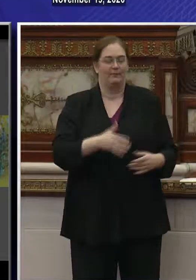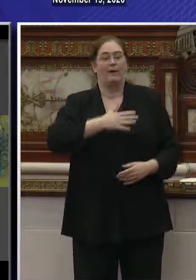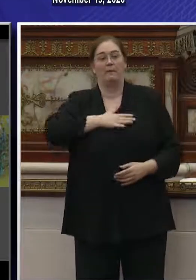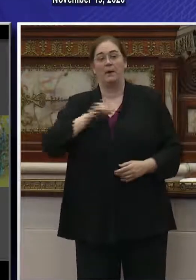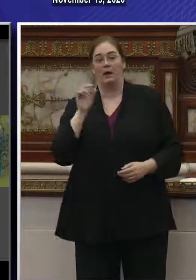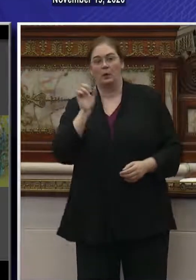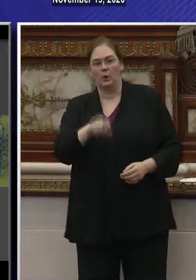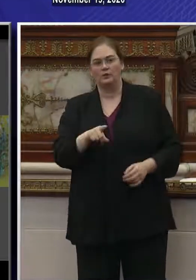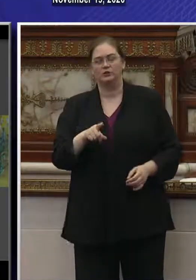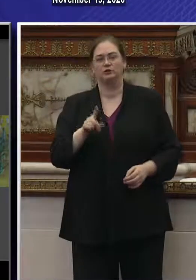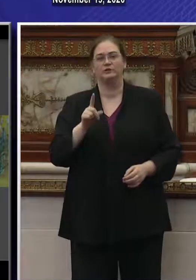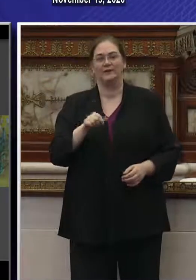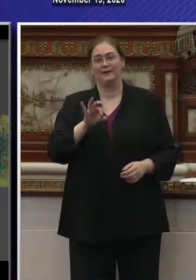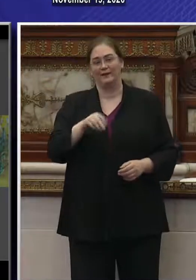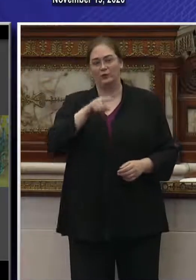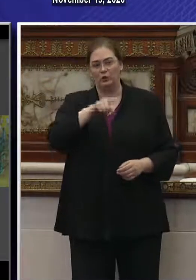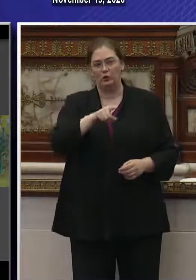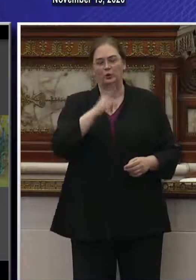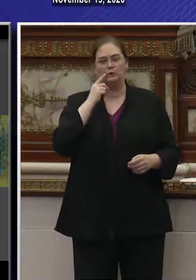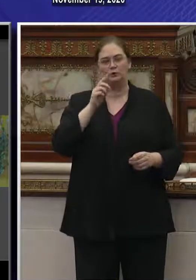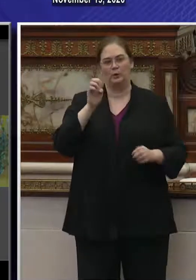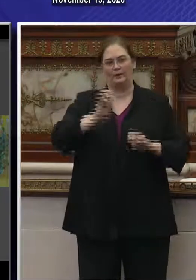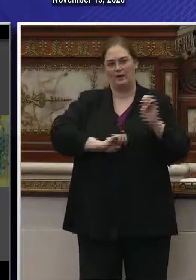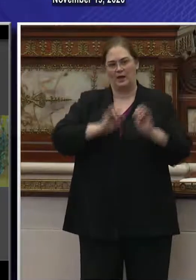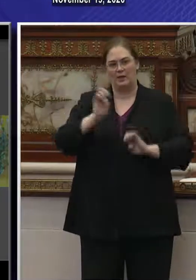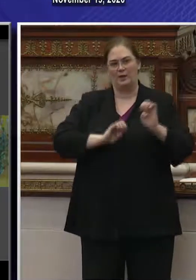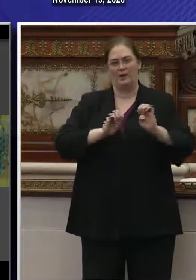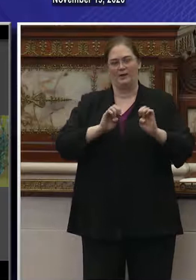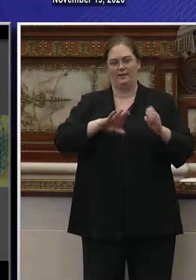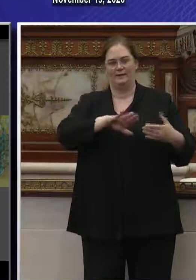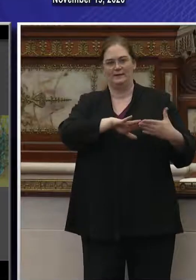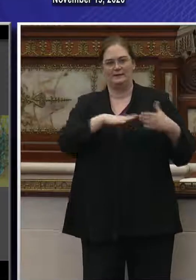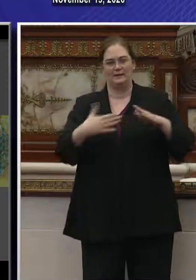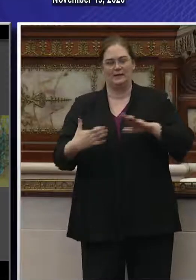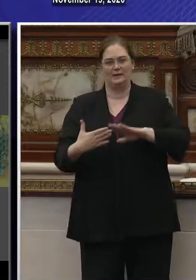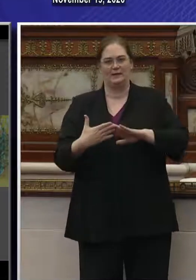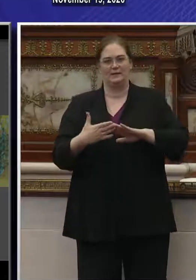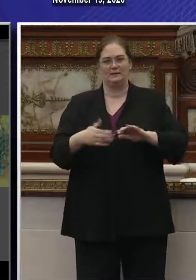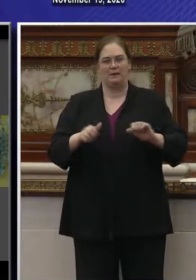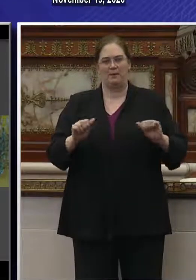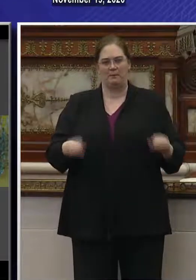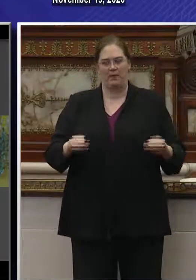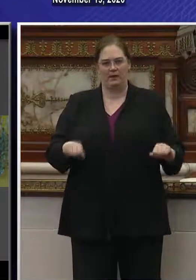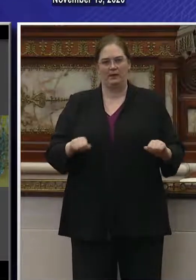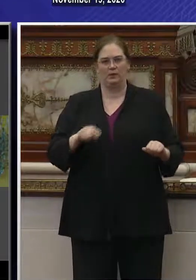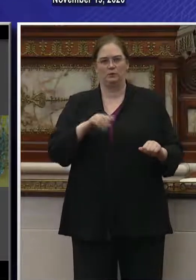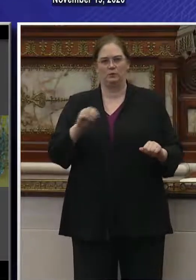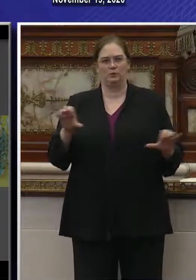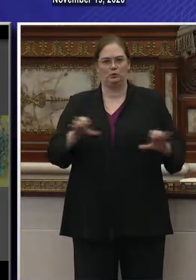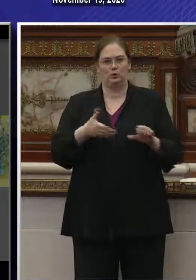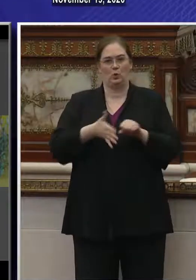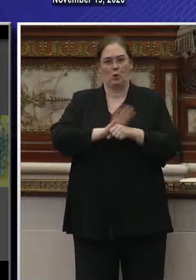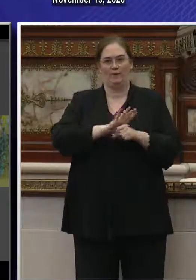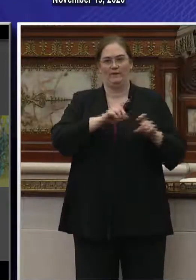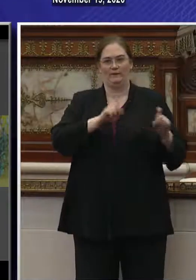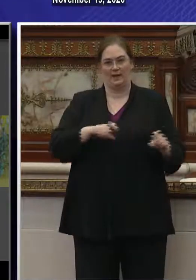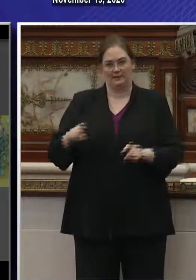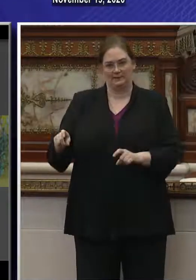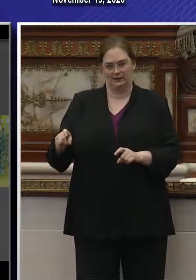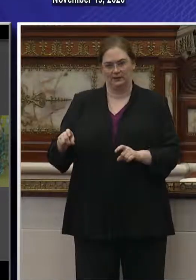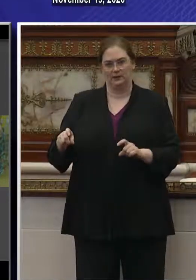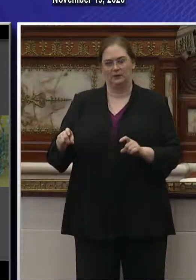is that if you were to evaluate the city's ability to do COVID testing,